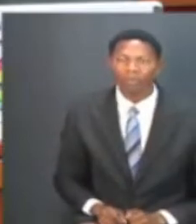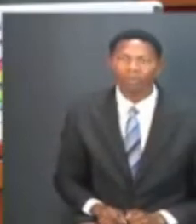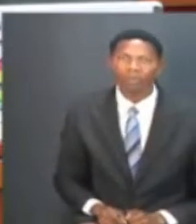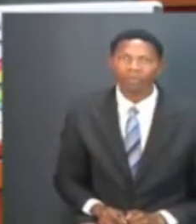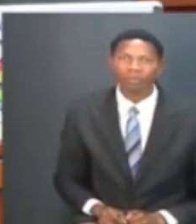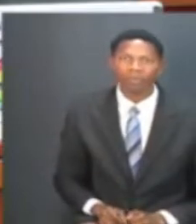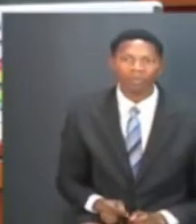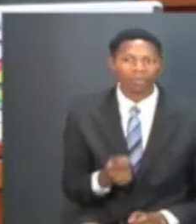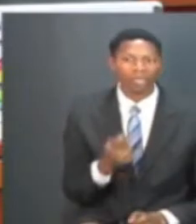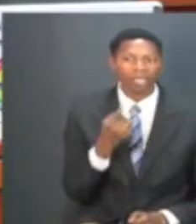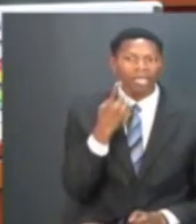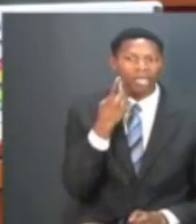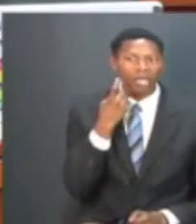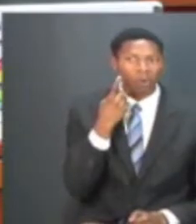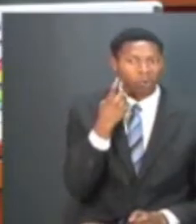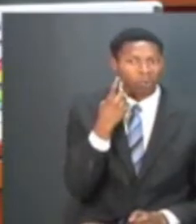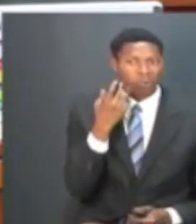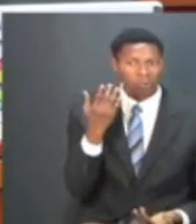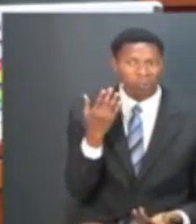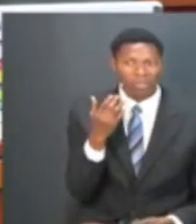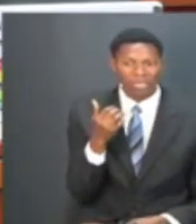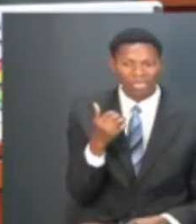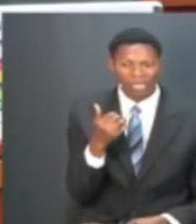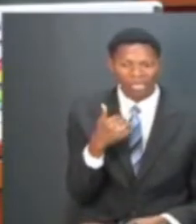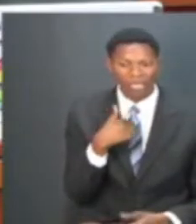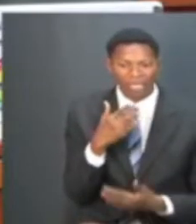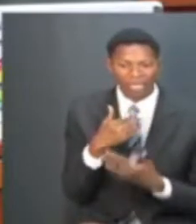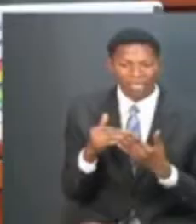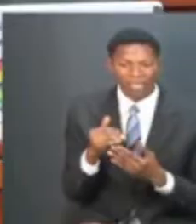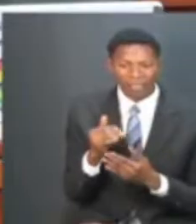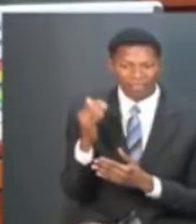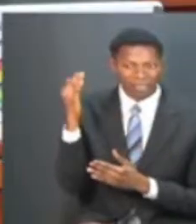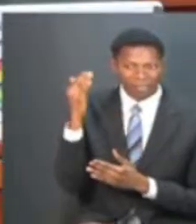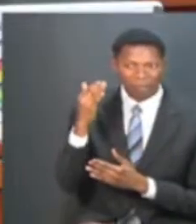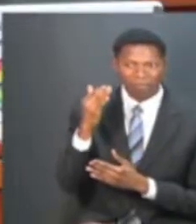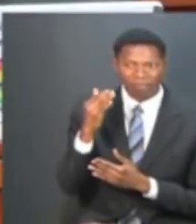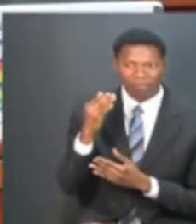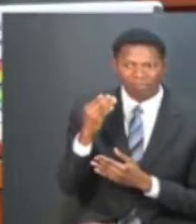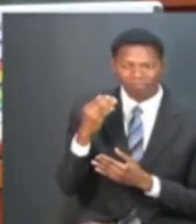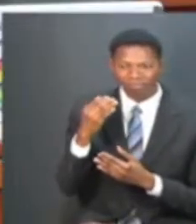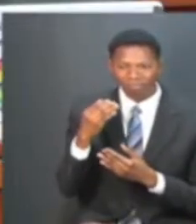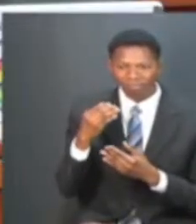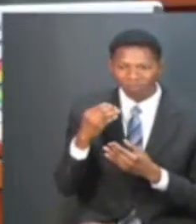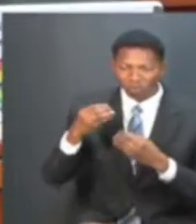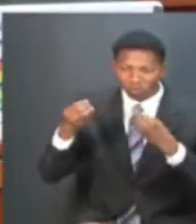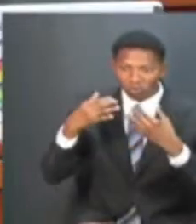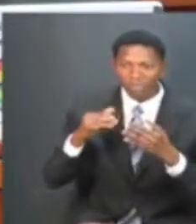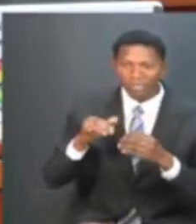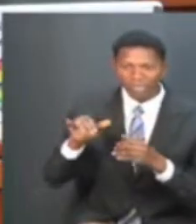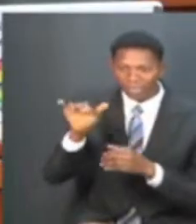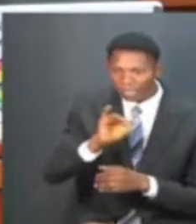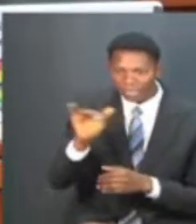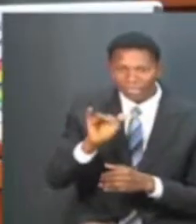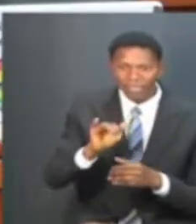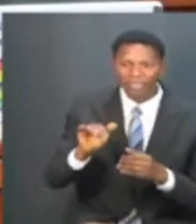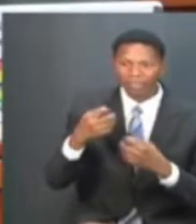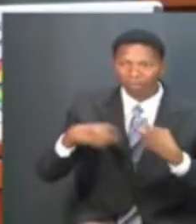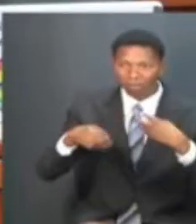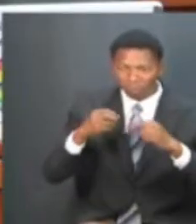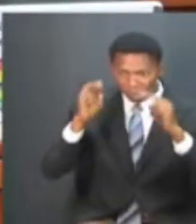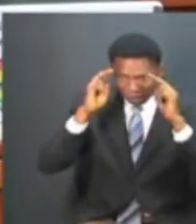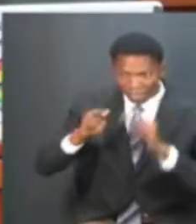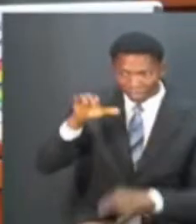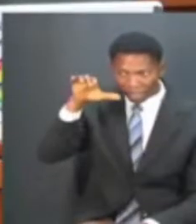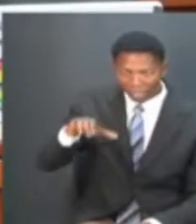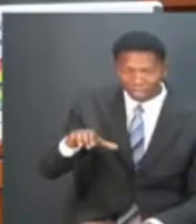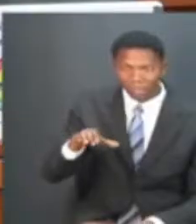one statement from Honorable Bidzidin. The same thing had happened around his constituency. And so I